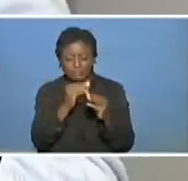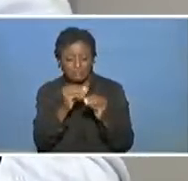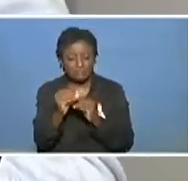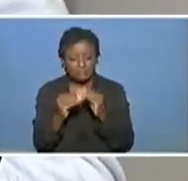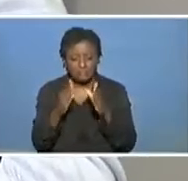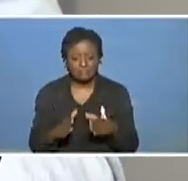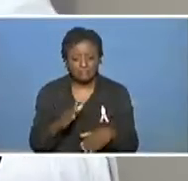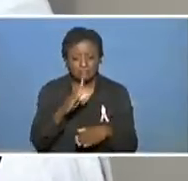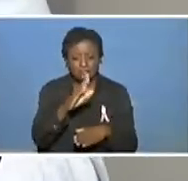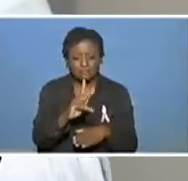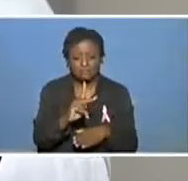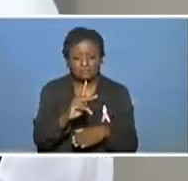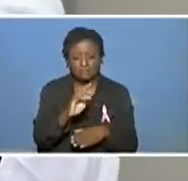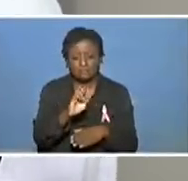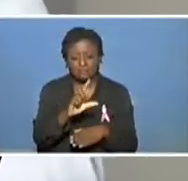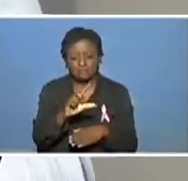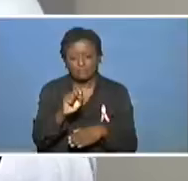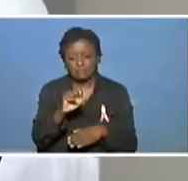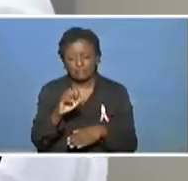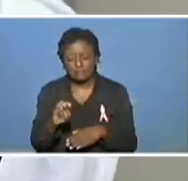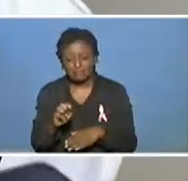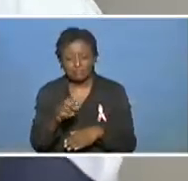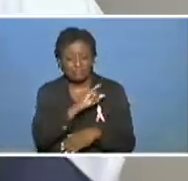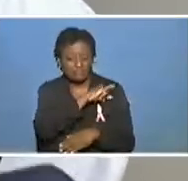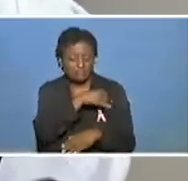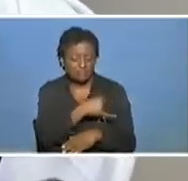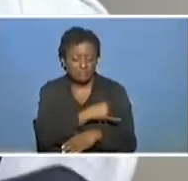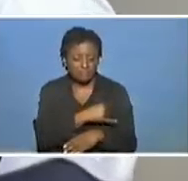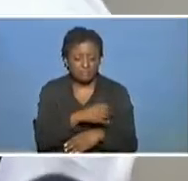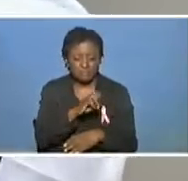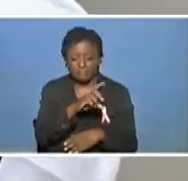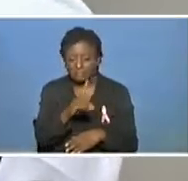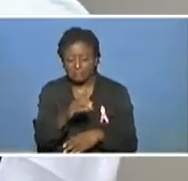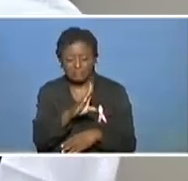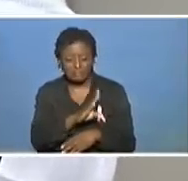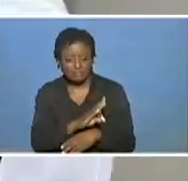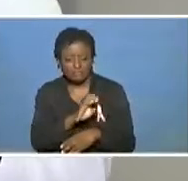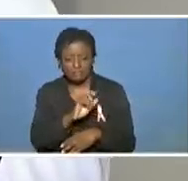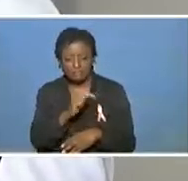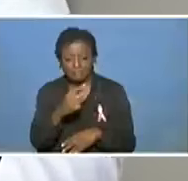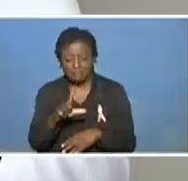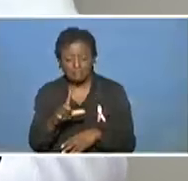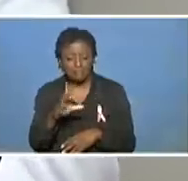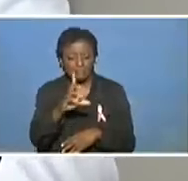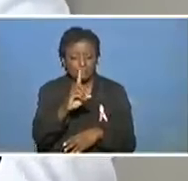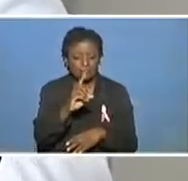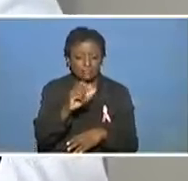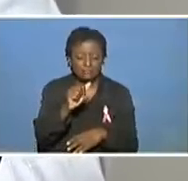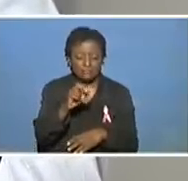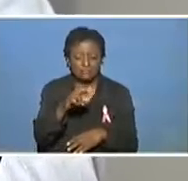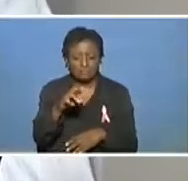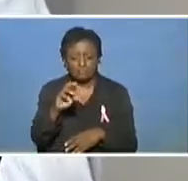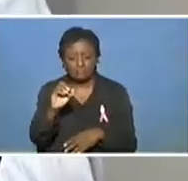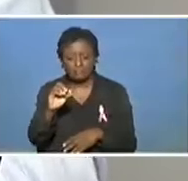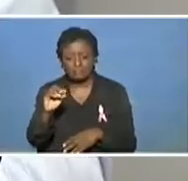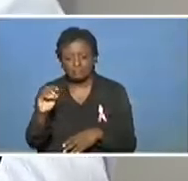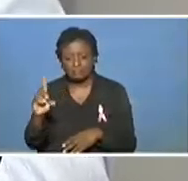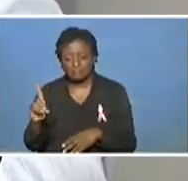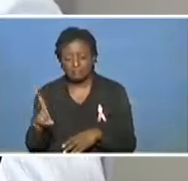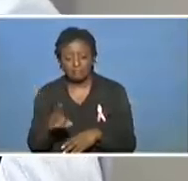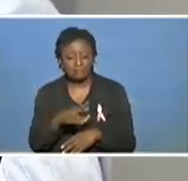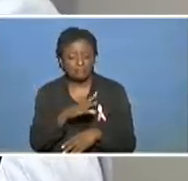am grateful for Ed Bethel, Darrell Miller, the Honorable Obadiah Wilscombe. These are some